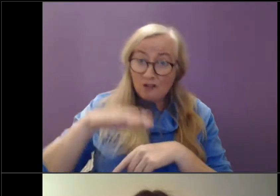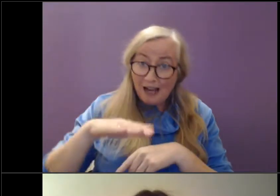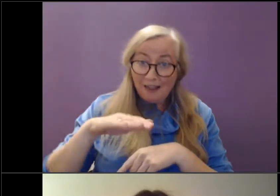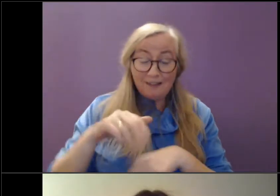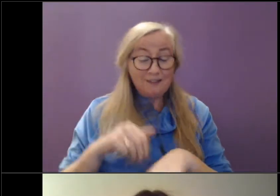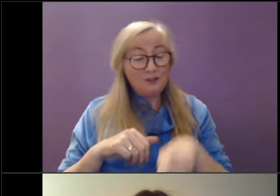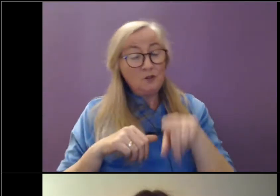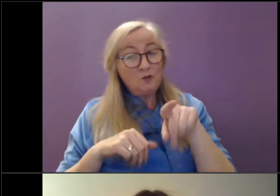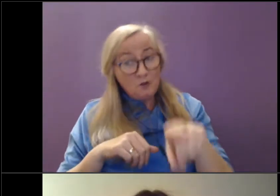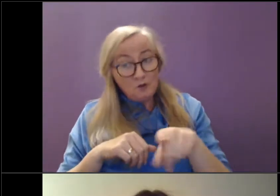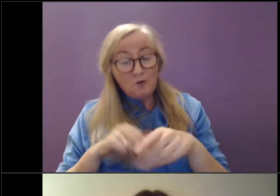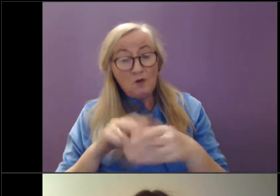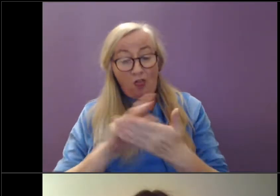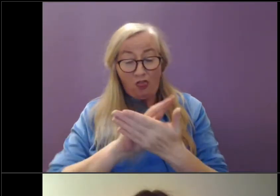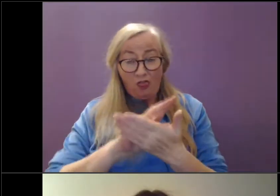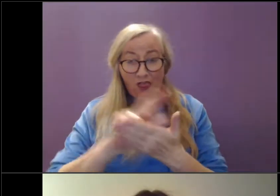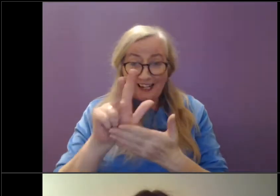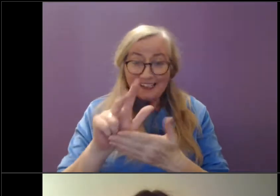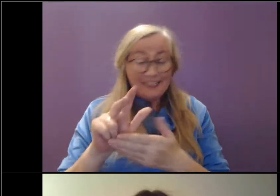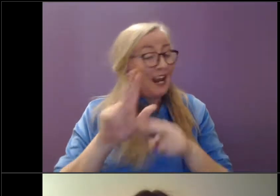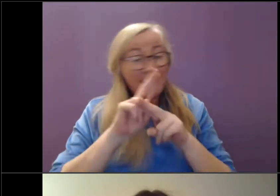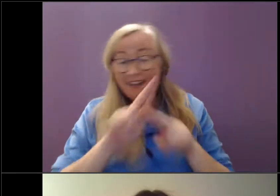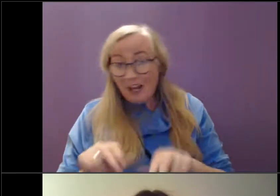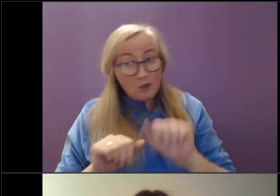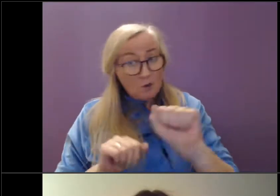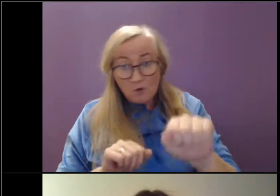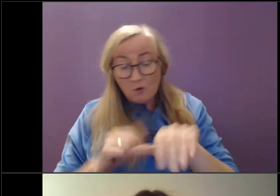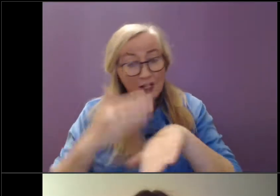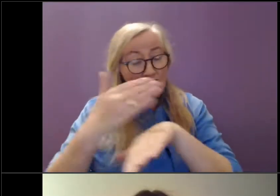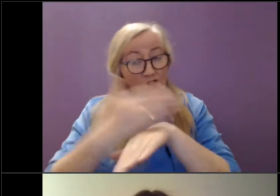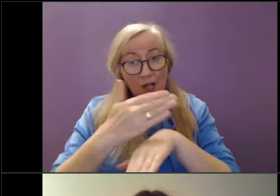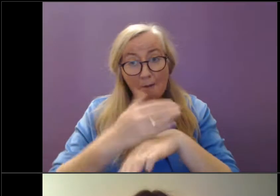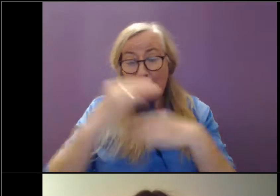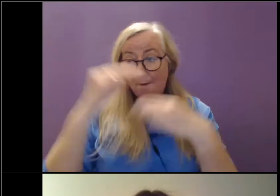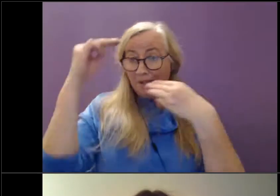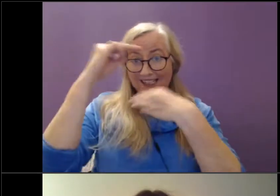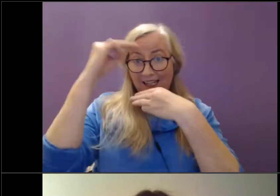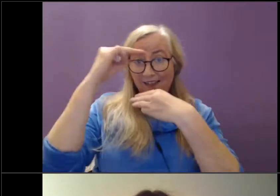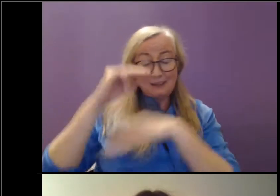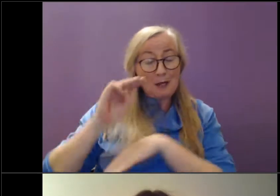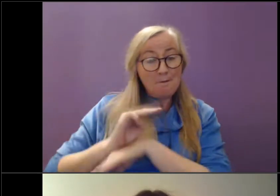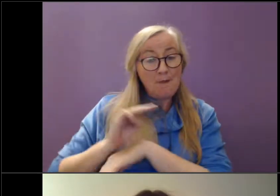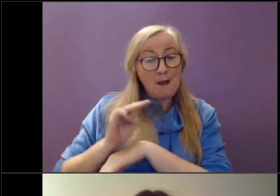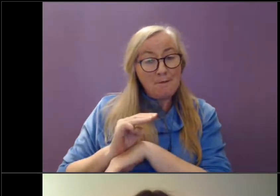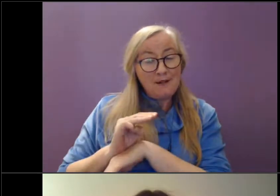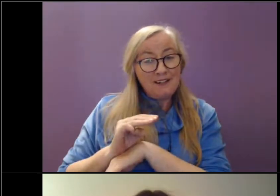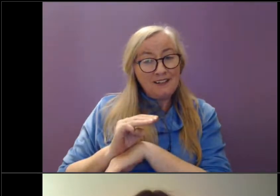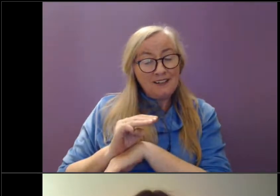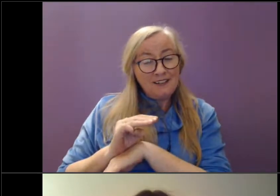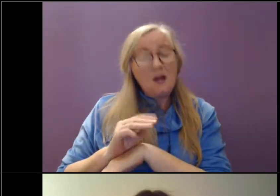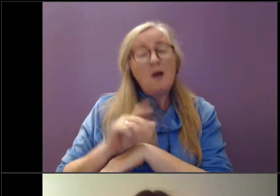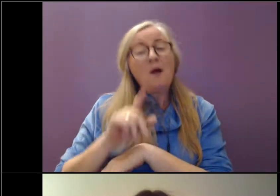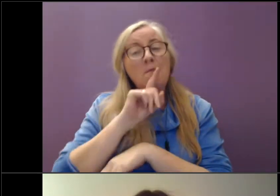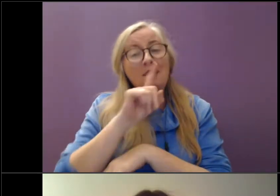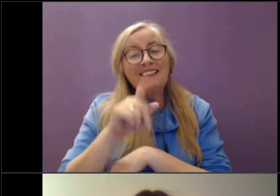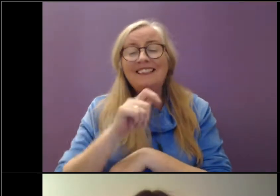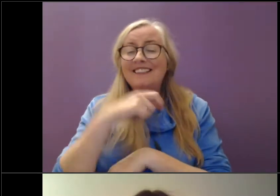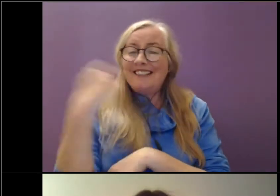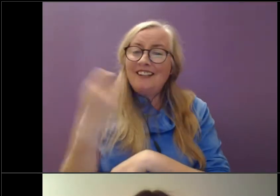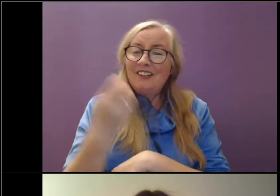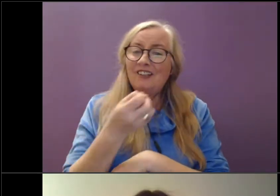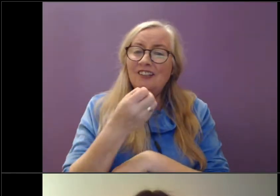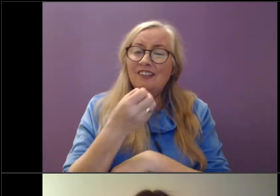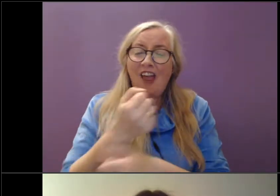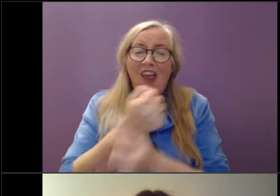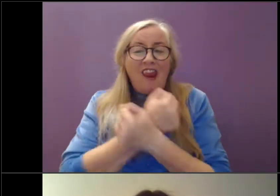not his job to kind of protect mom, and that it's a really lovely way that he feels so close